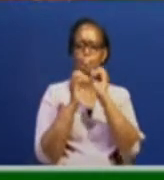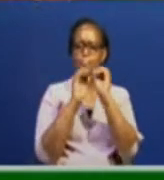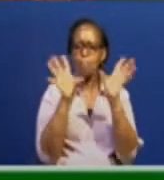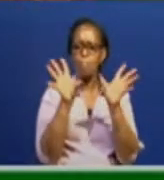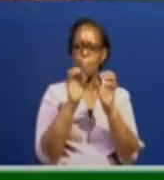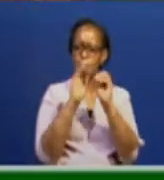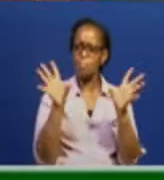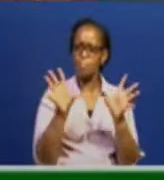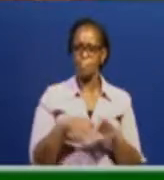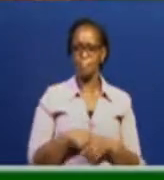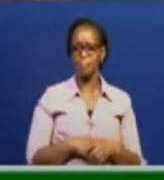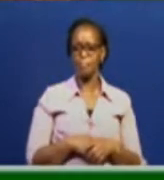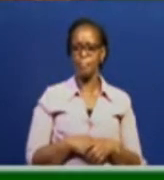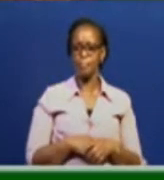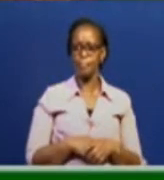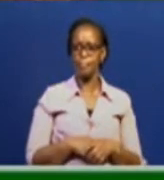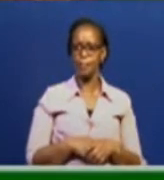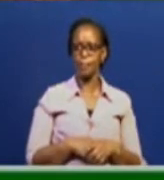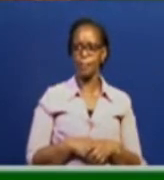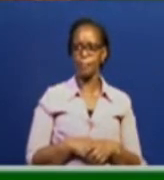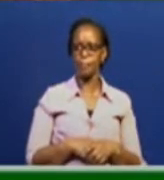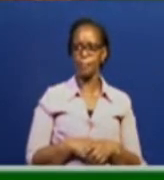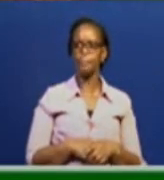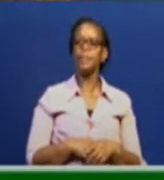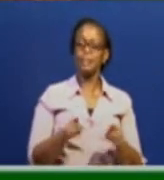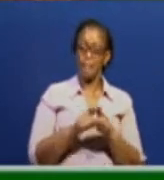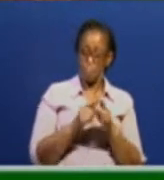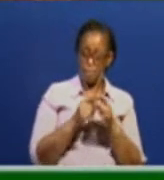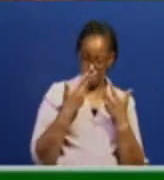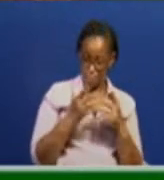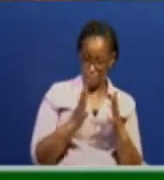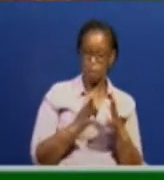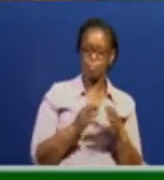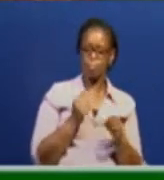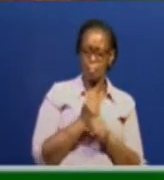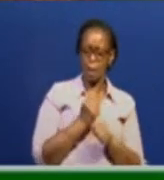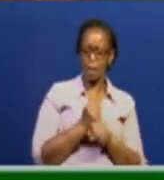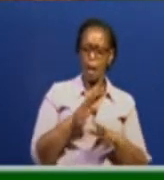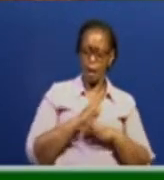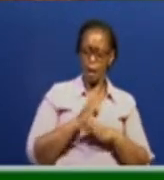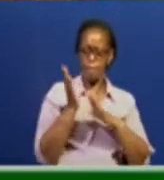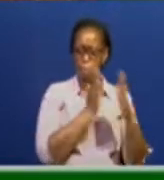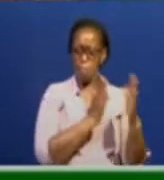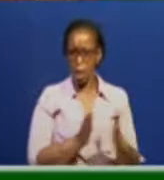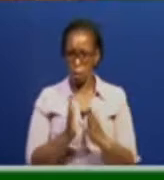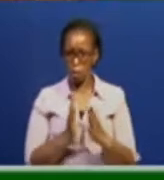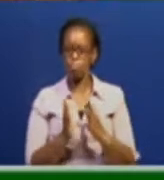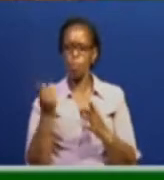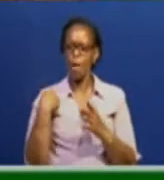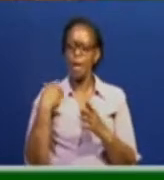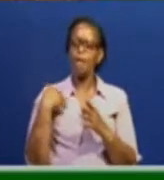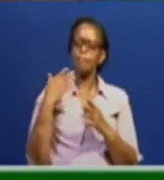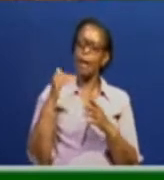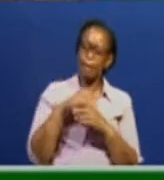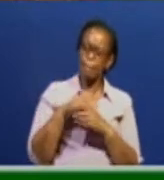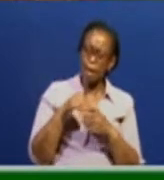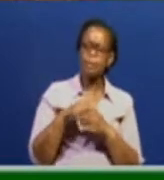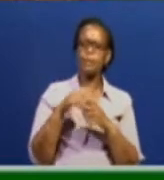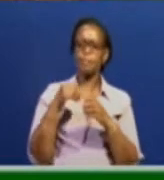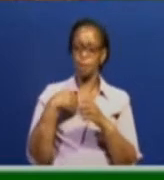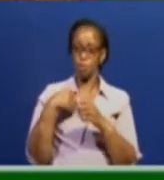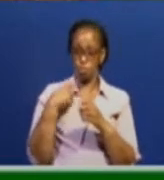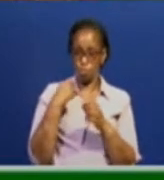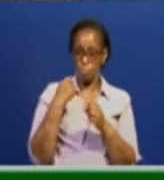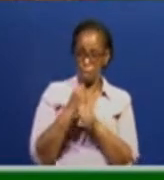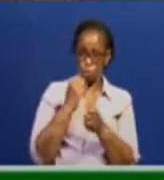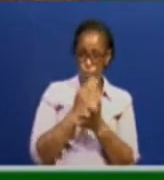Further, we have made adequate arrangements, including investment in necessary infrastructure to facilitate